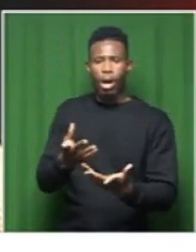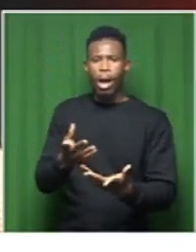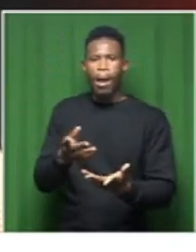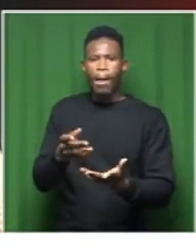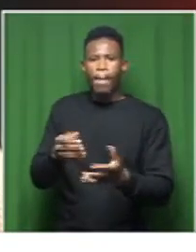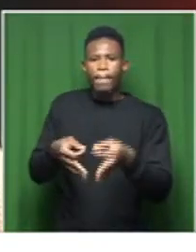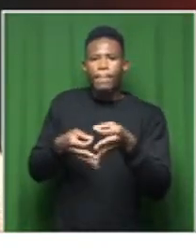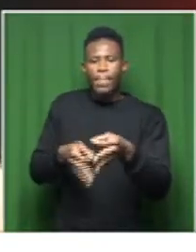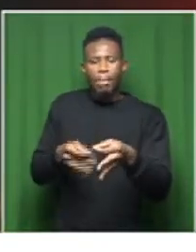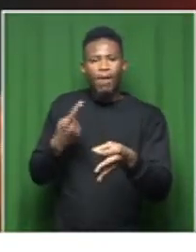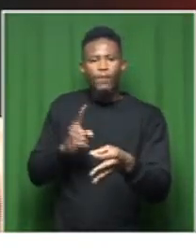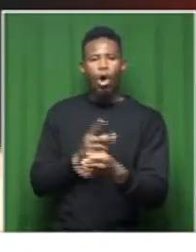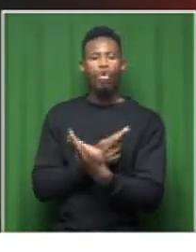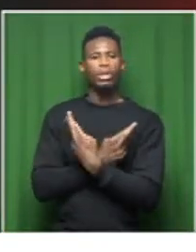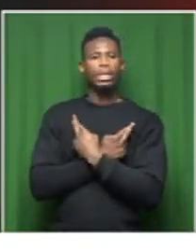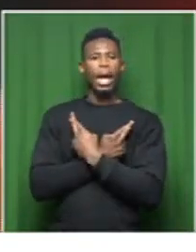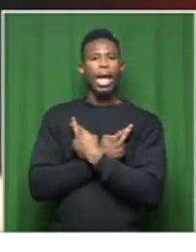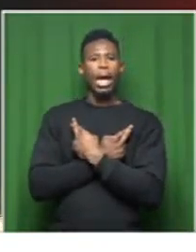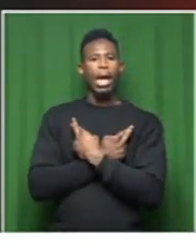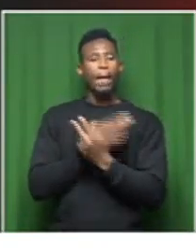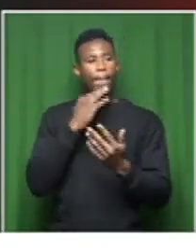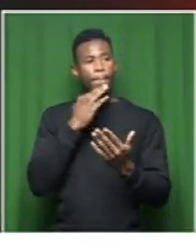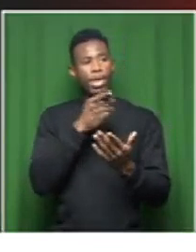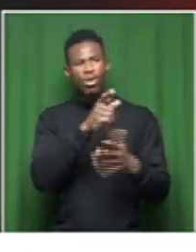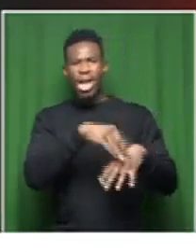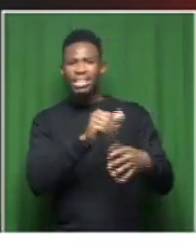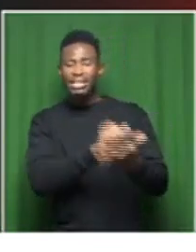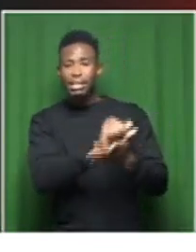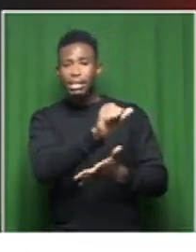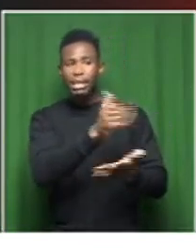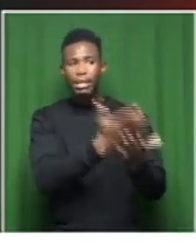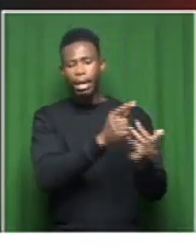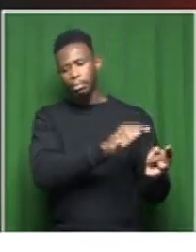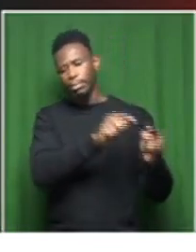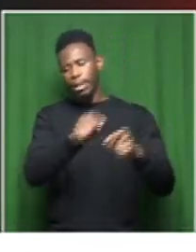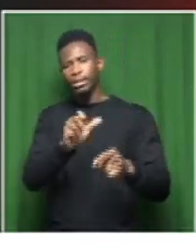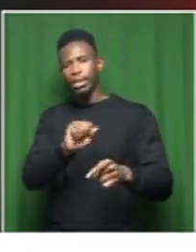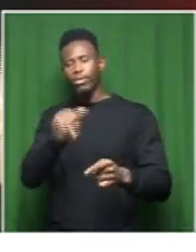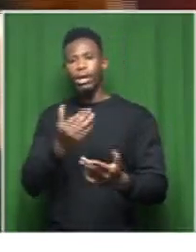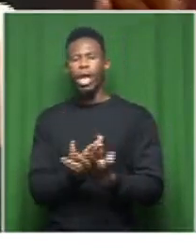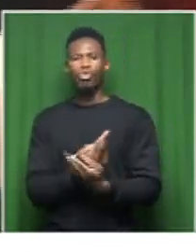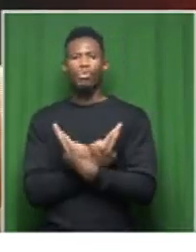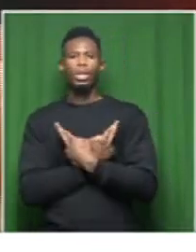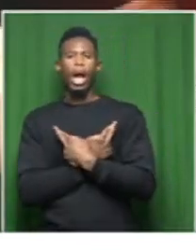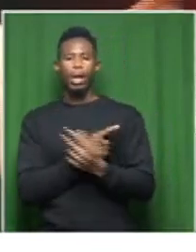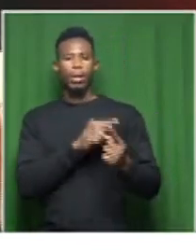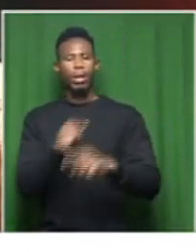retirement permits. A permit to come and retire at South Africa at 16, 25 years. Half of